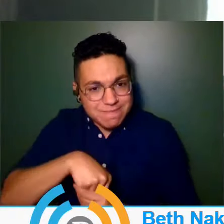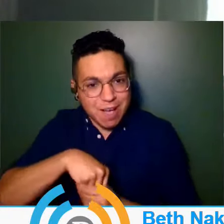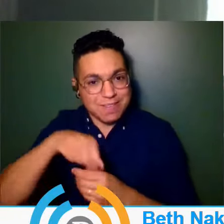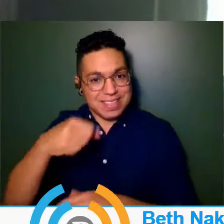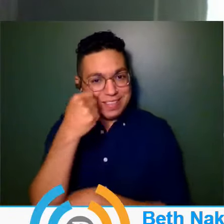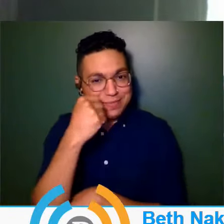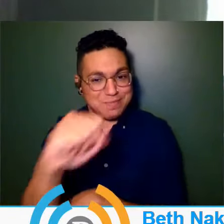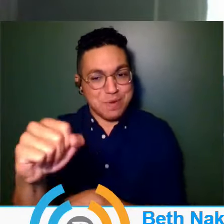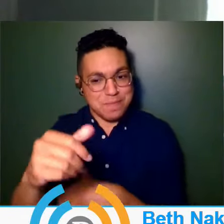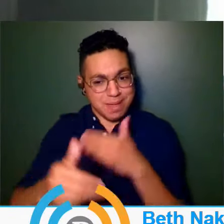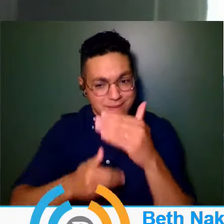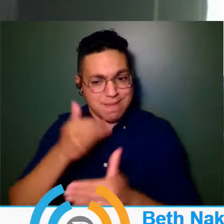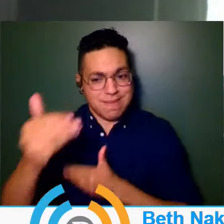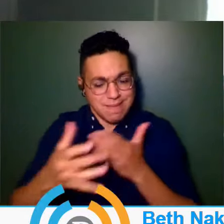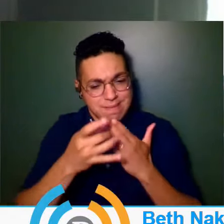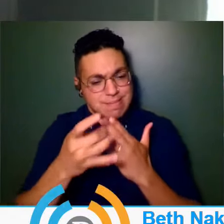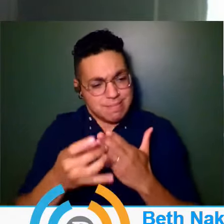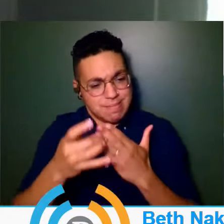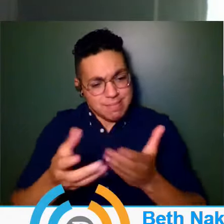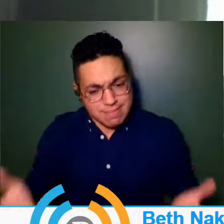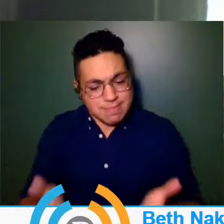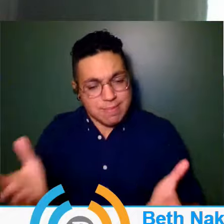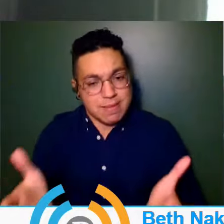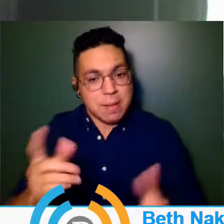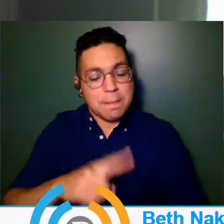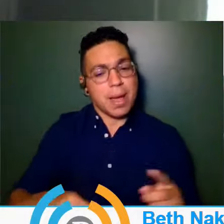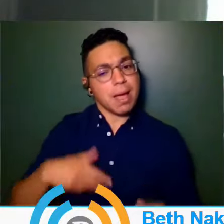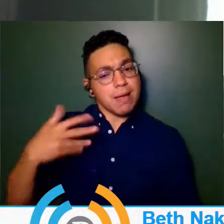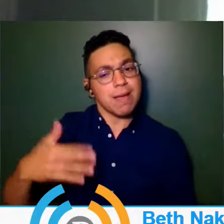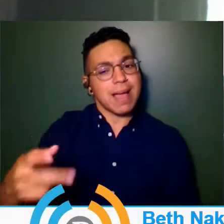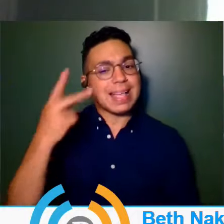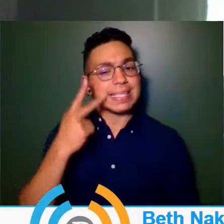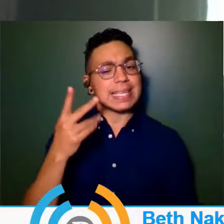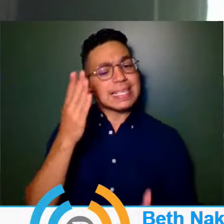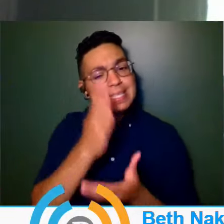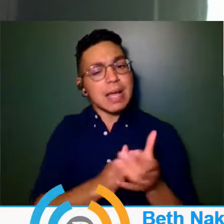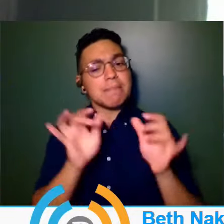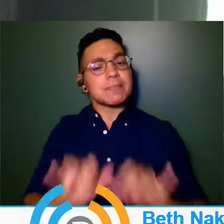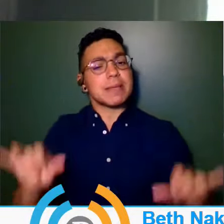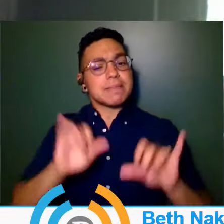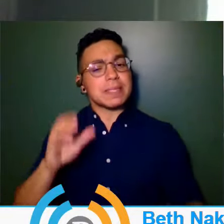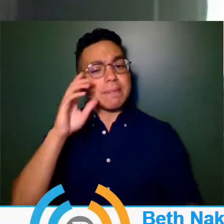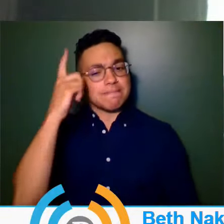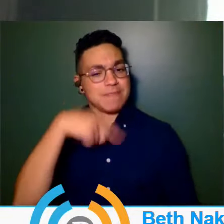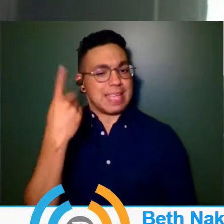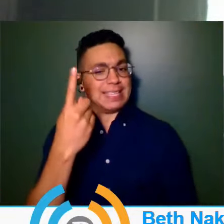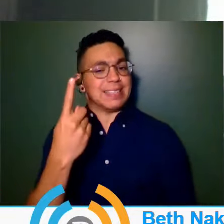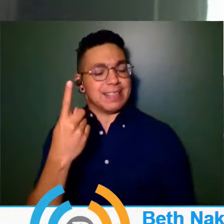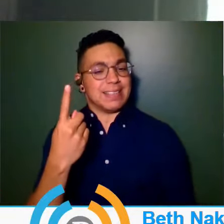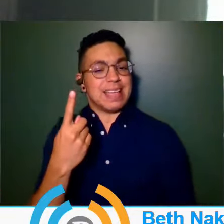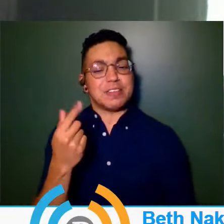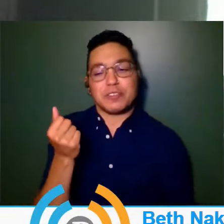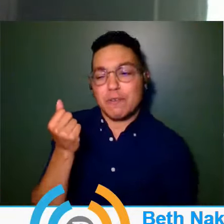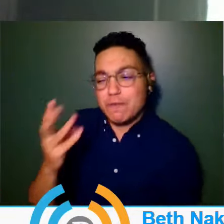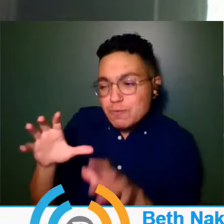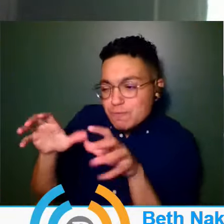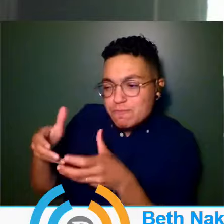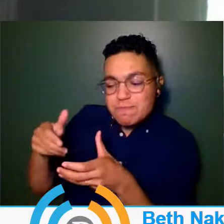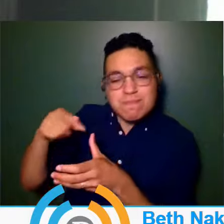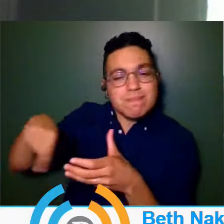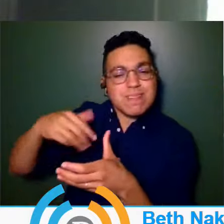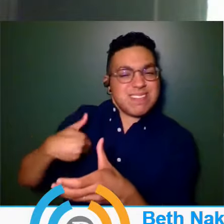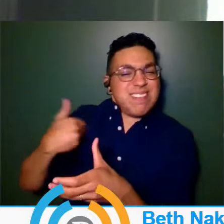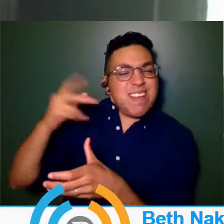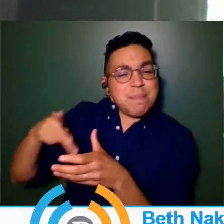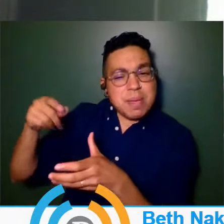there's always been consistently, I see some of the same faces, and there's always this little gaggle of young people,